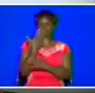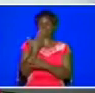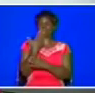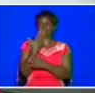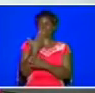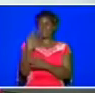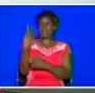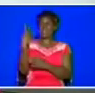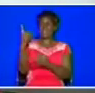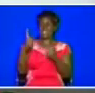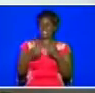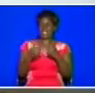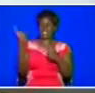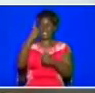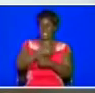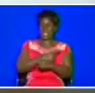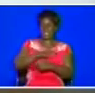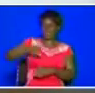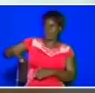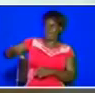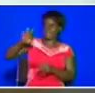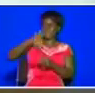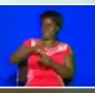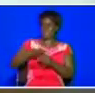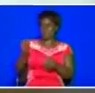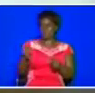with just 36 days to go to the general election on the 8th of August.